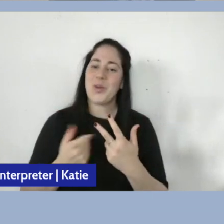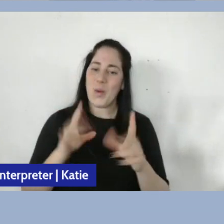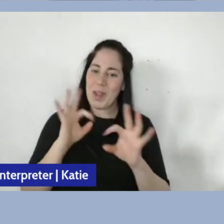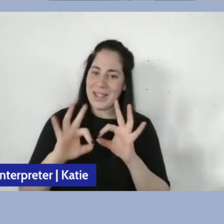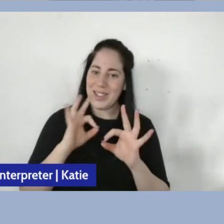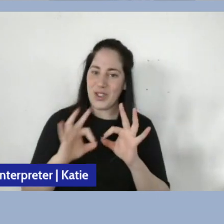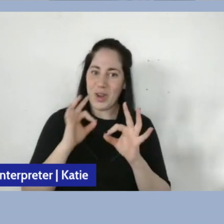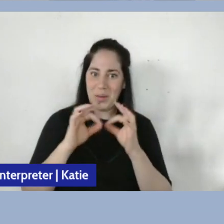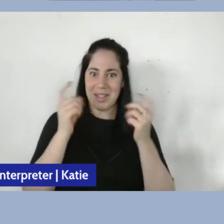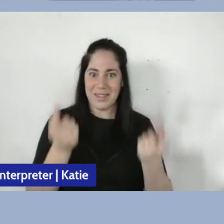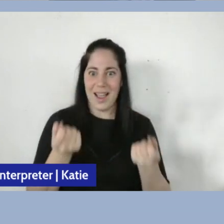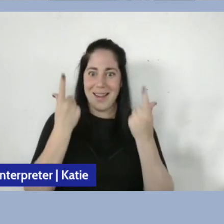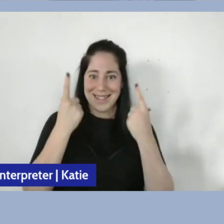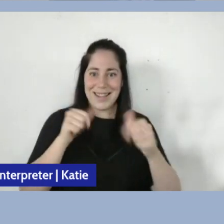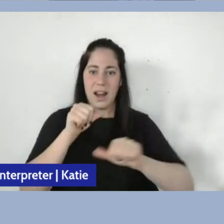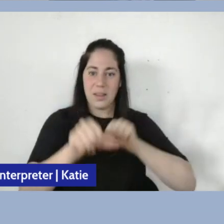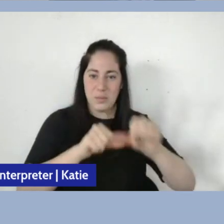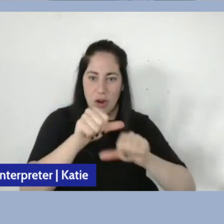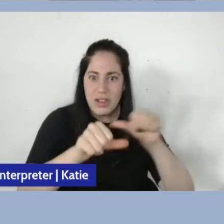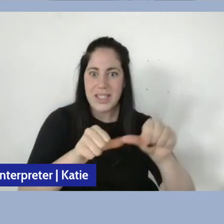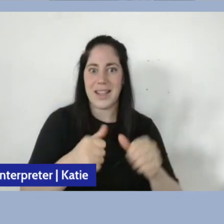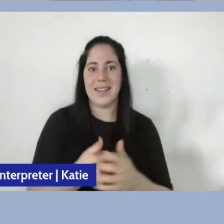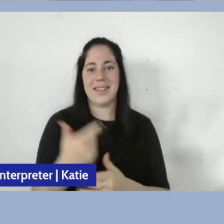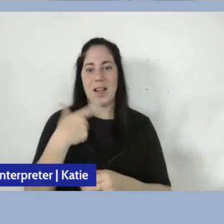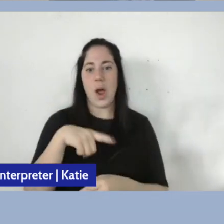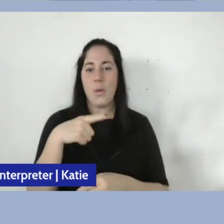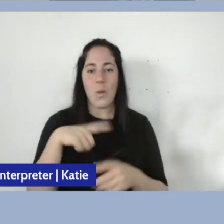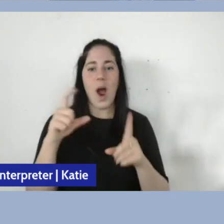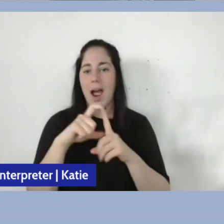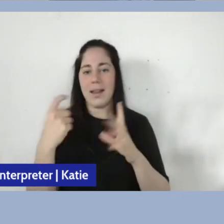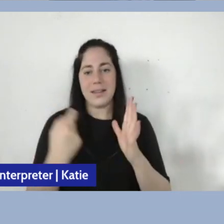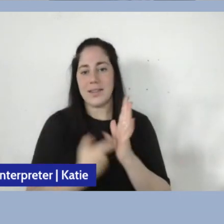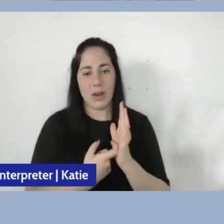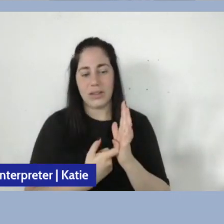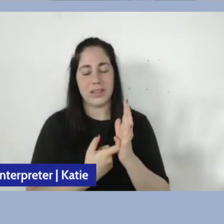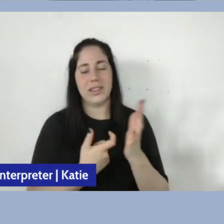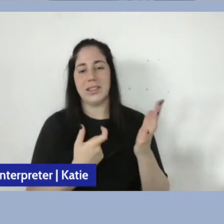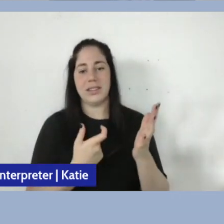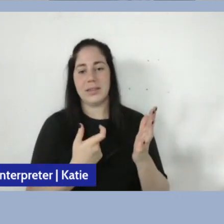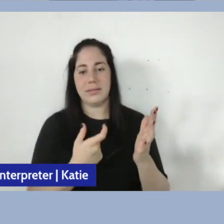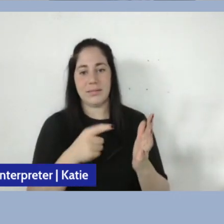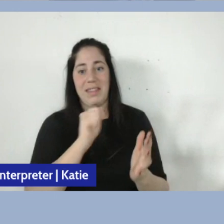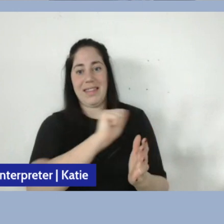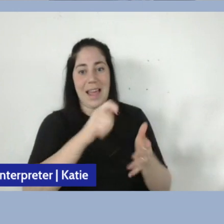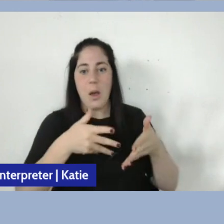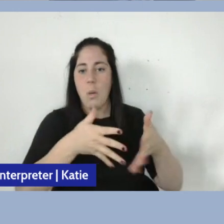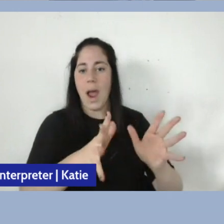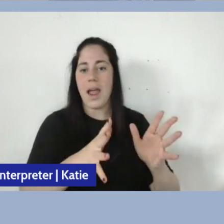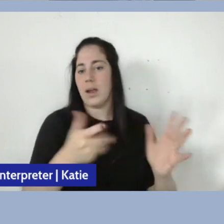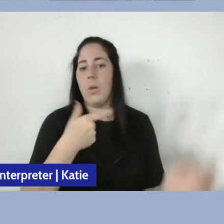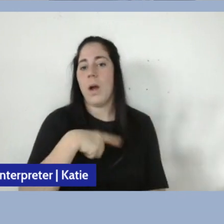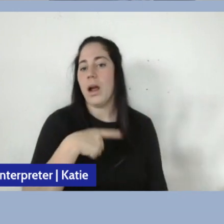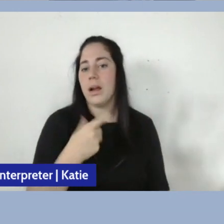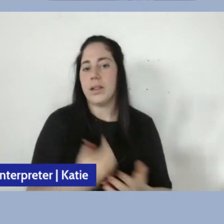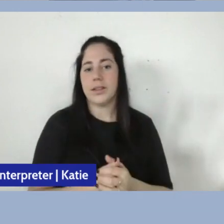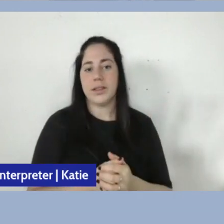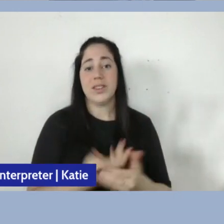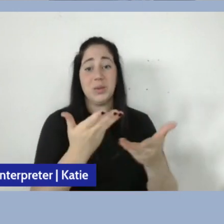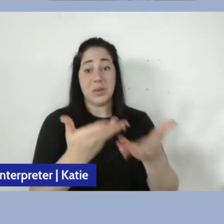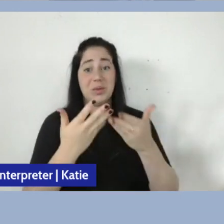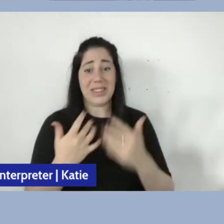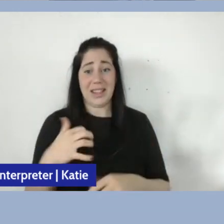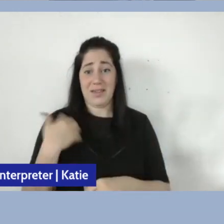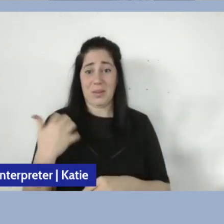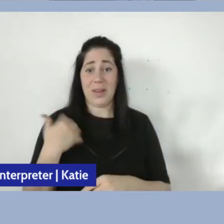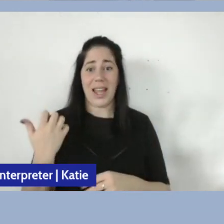the processes and why clinicians do things the way they do. When we receive complaints, it's usually because an